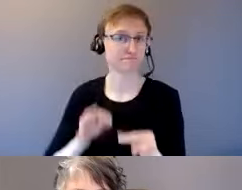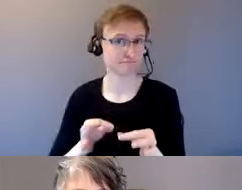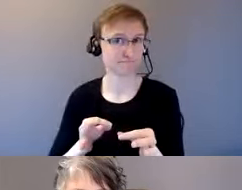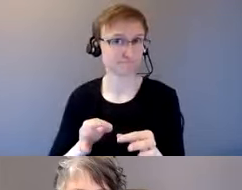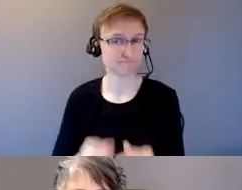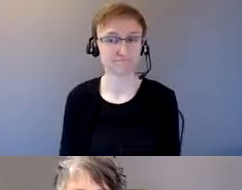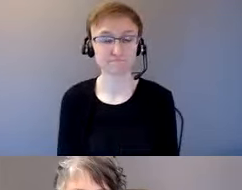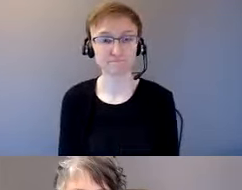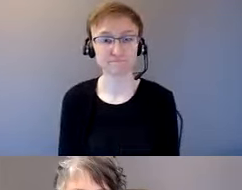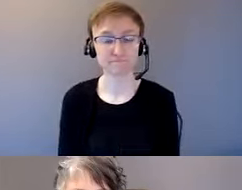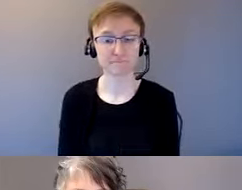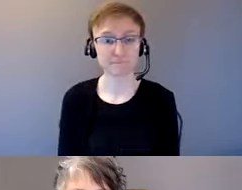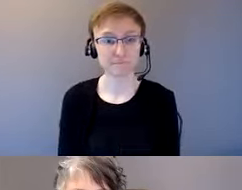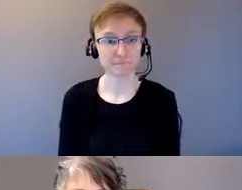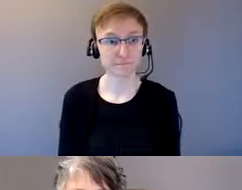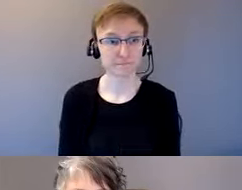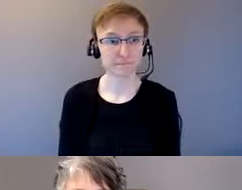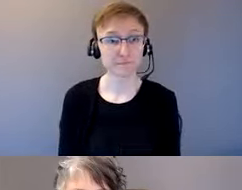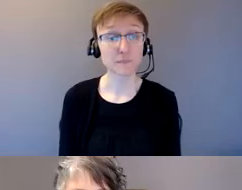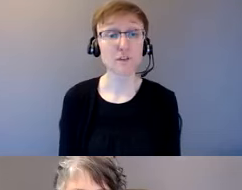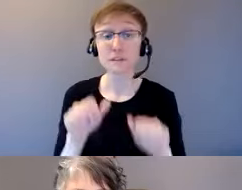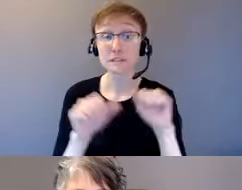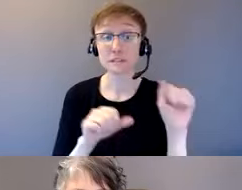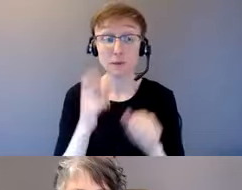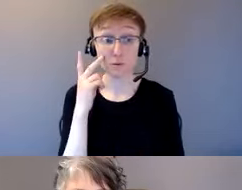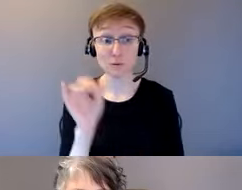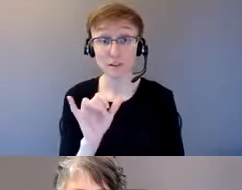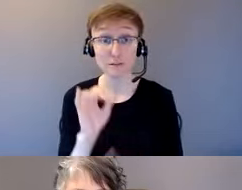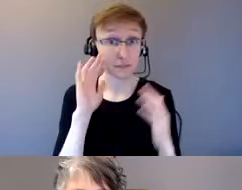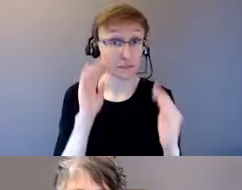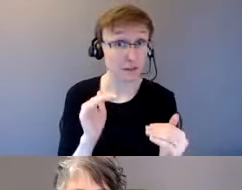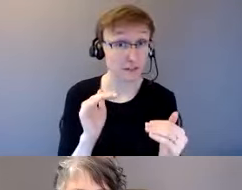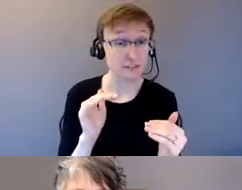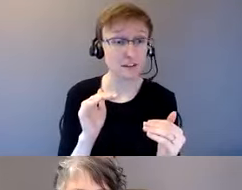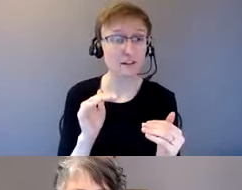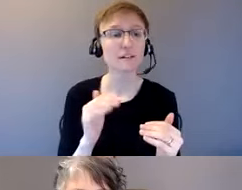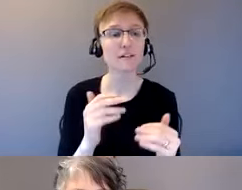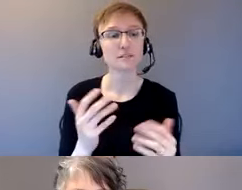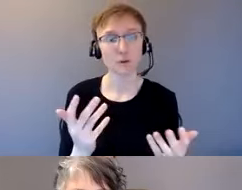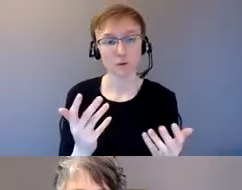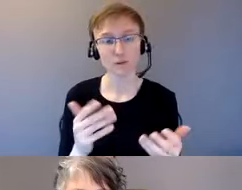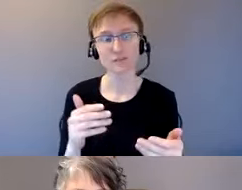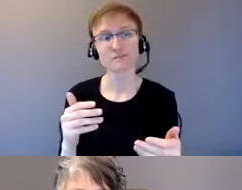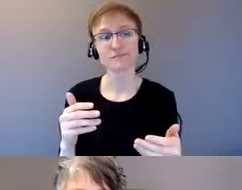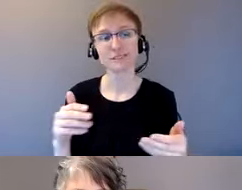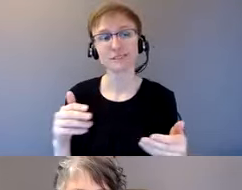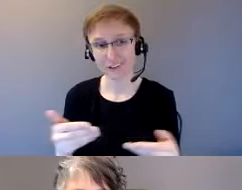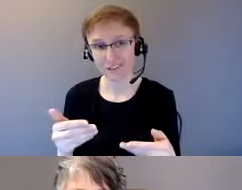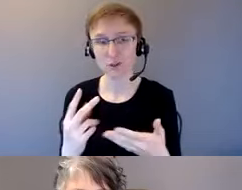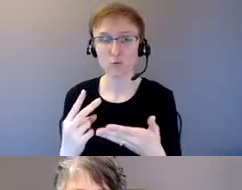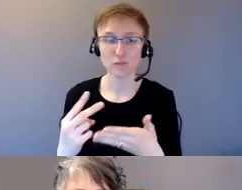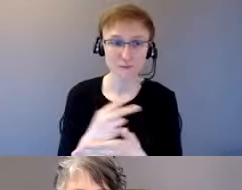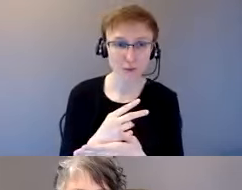So what to expect during an assessment? Of course, there's an introductions and review of the purpose of the assessment and potential consequences, getting that